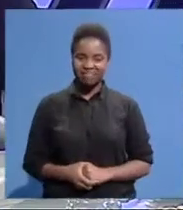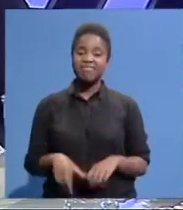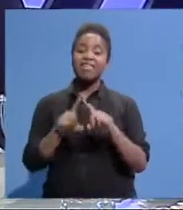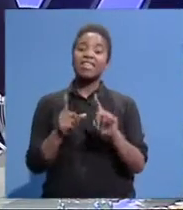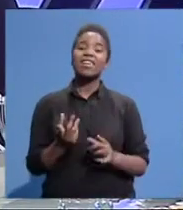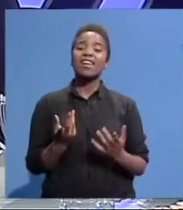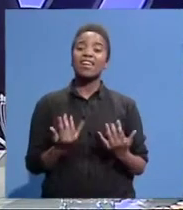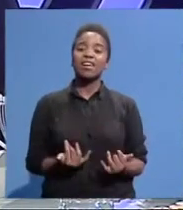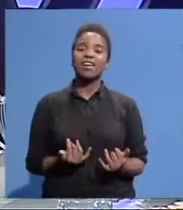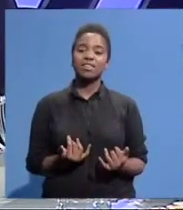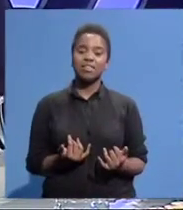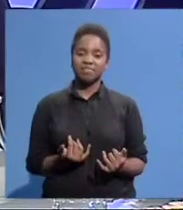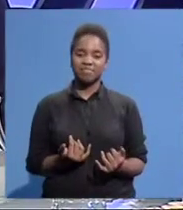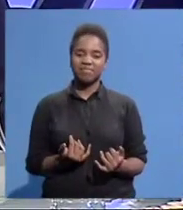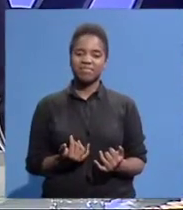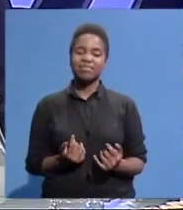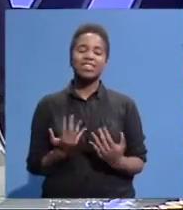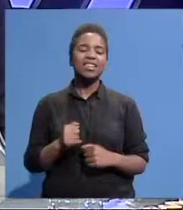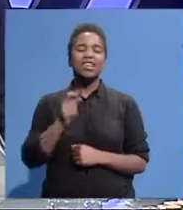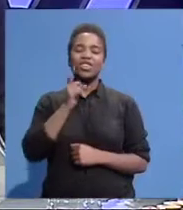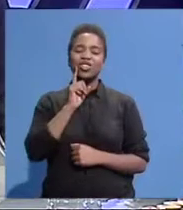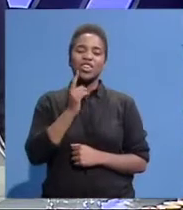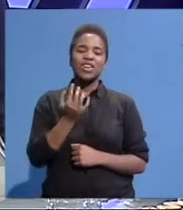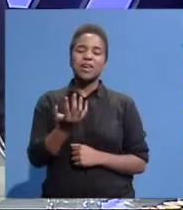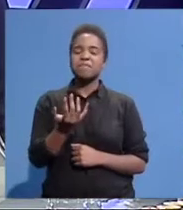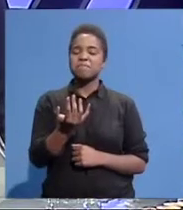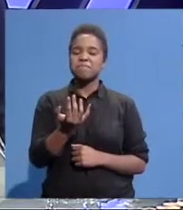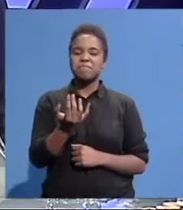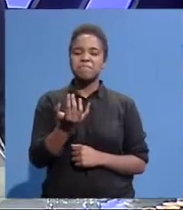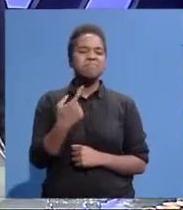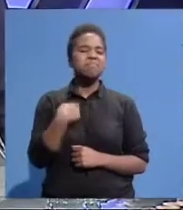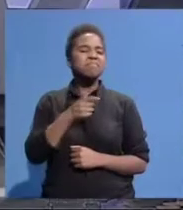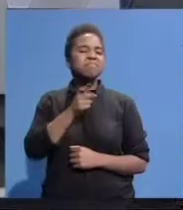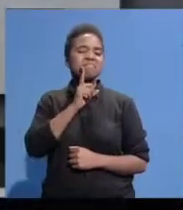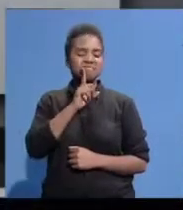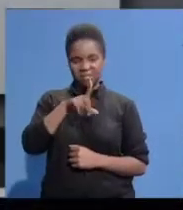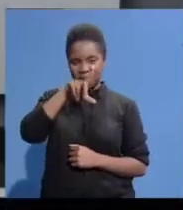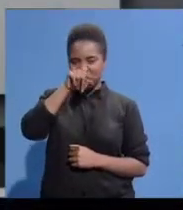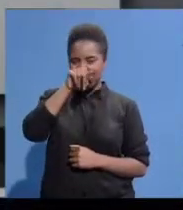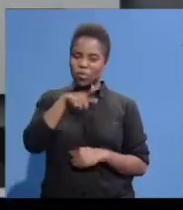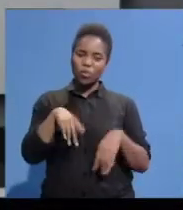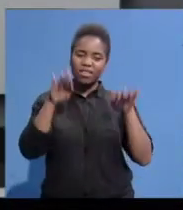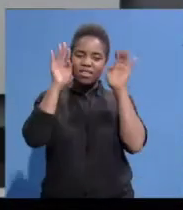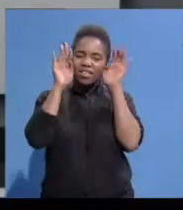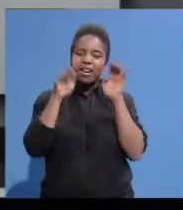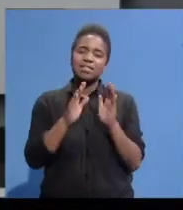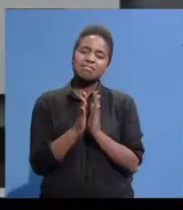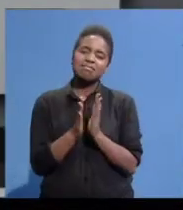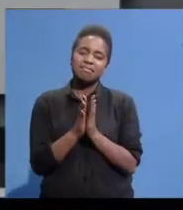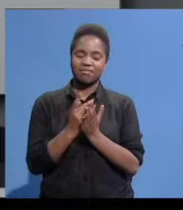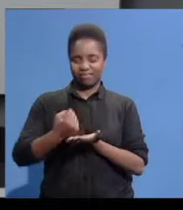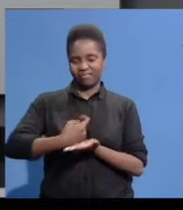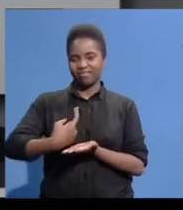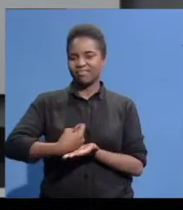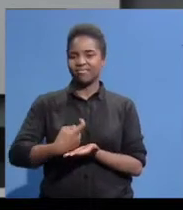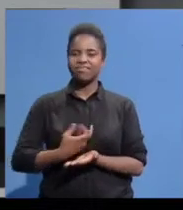now, let's get a look on at what's been happening on the social pages. We invited you, encourage you, please, to share your messages with